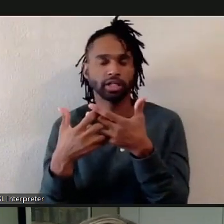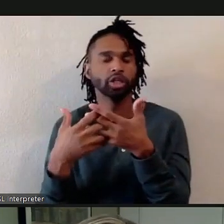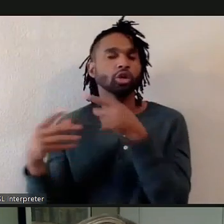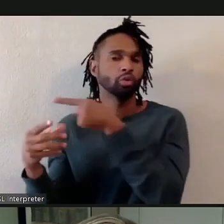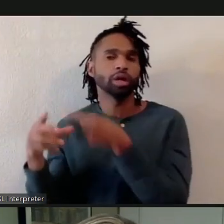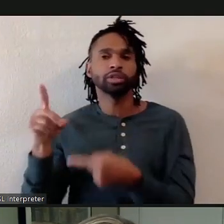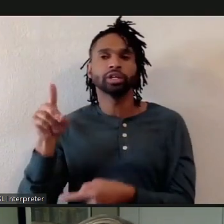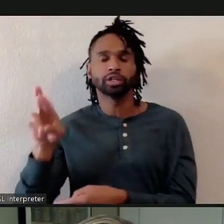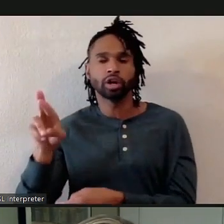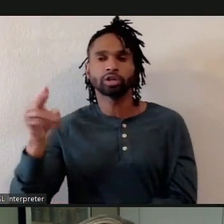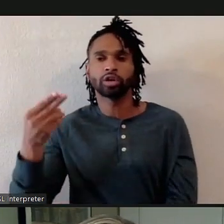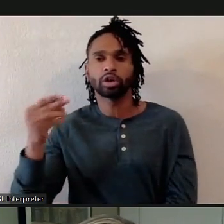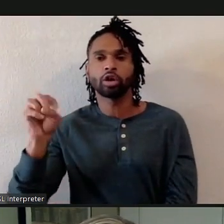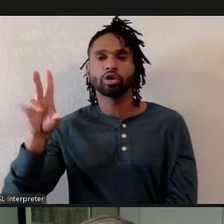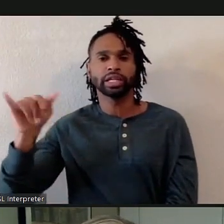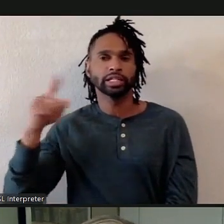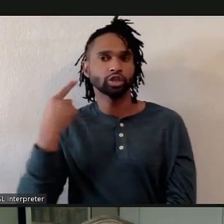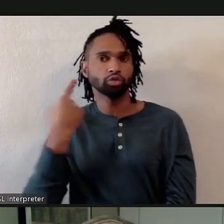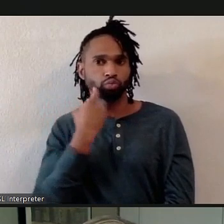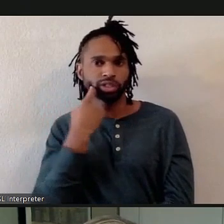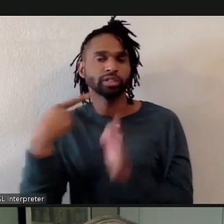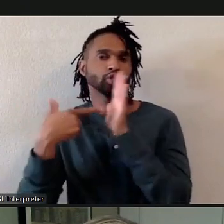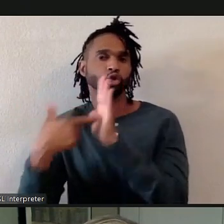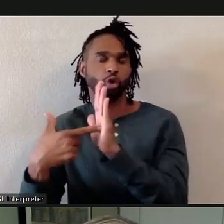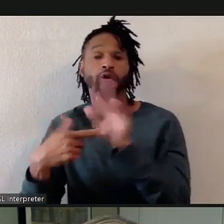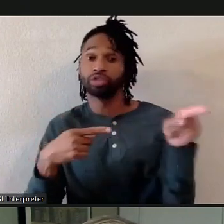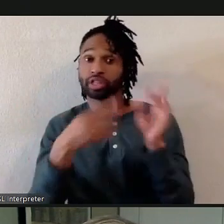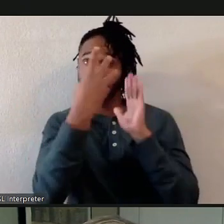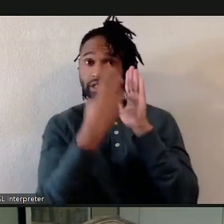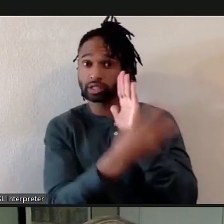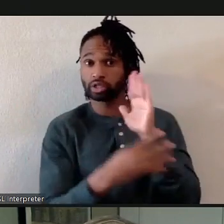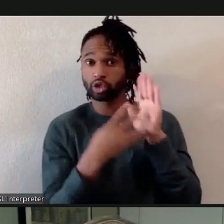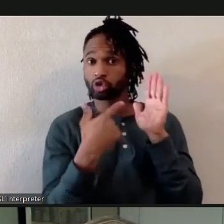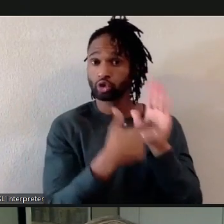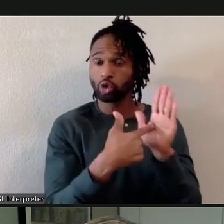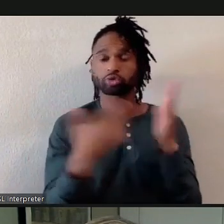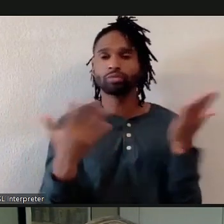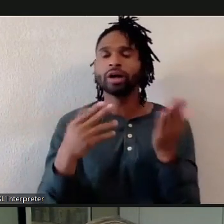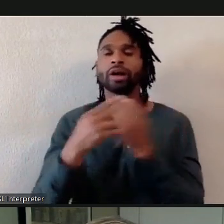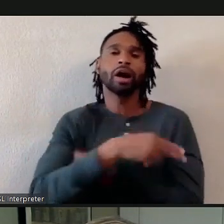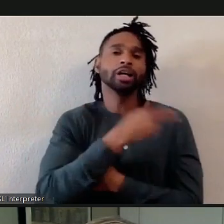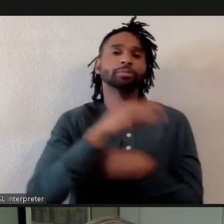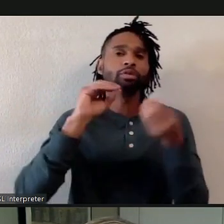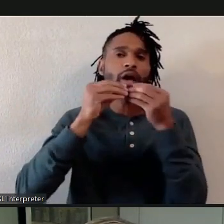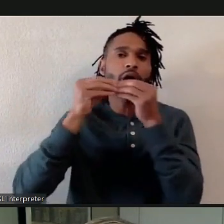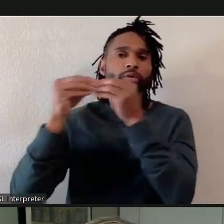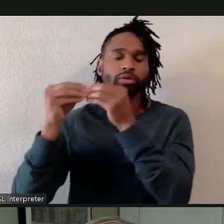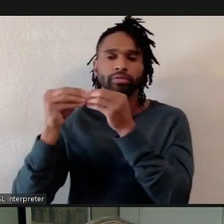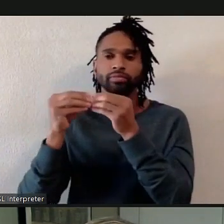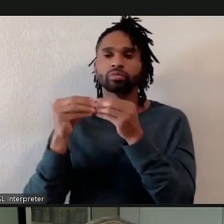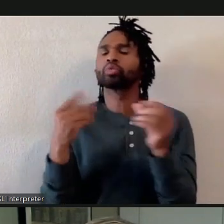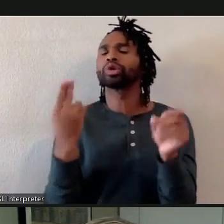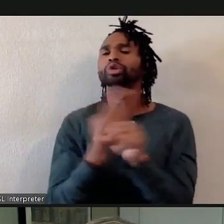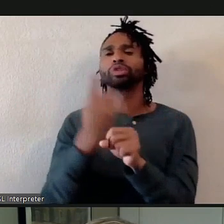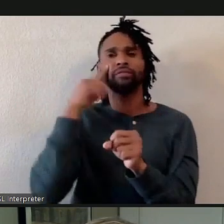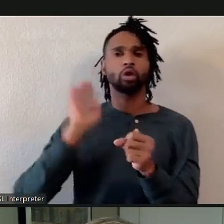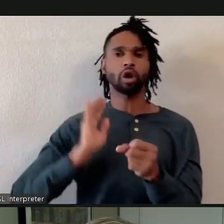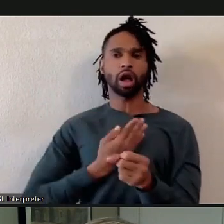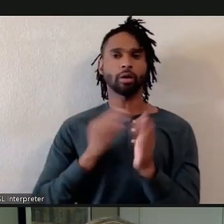Herlihy just showed. This slide shows the hospital counts, which we use as the basis for our modeling